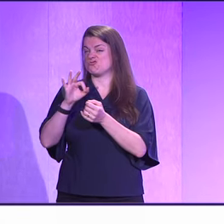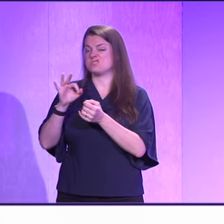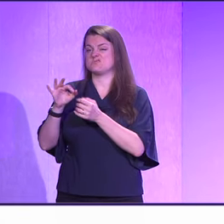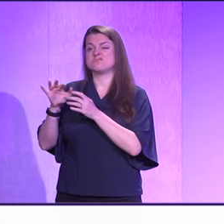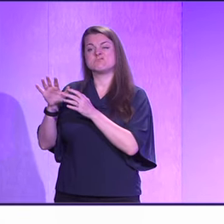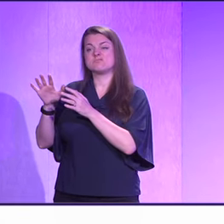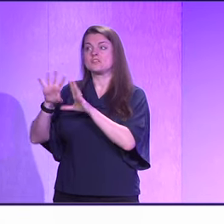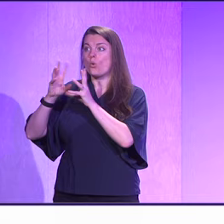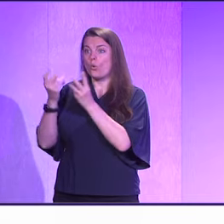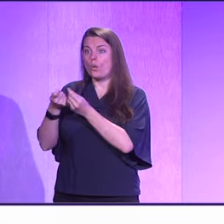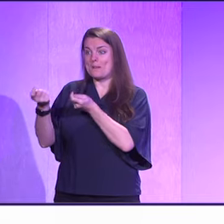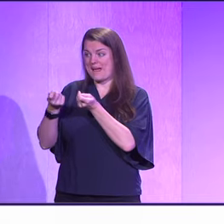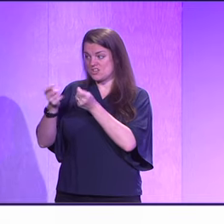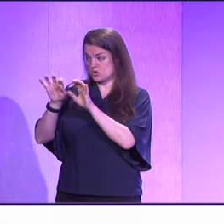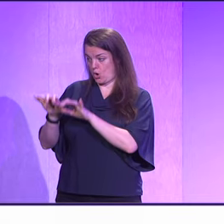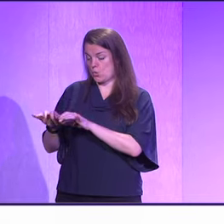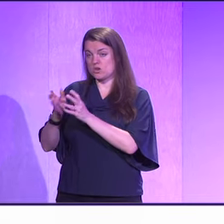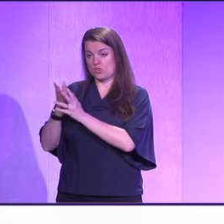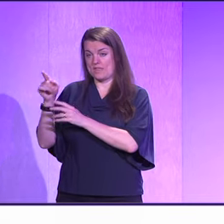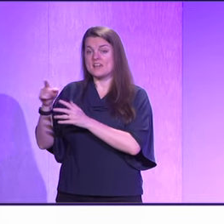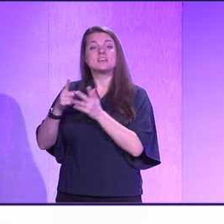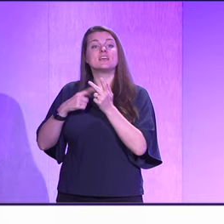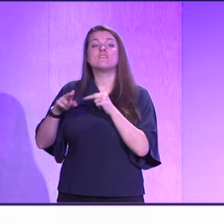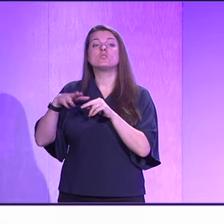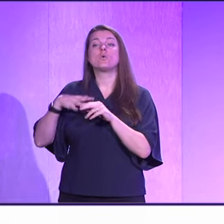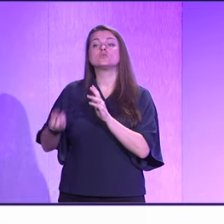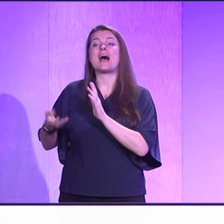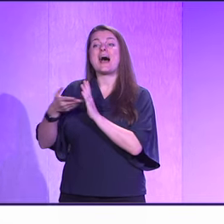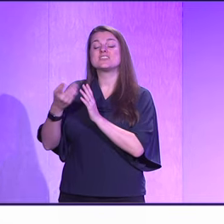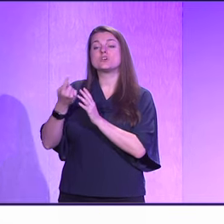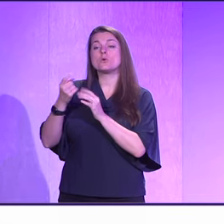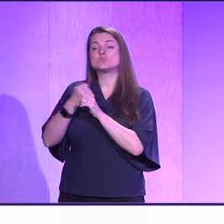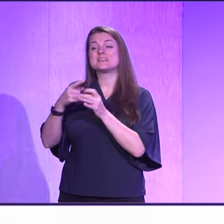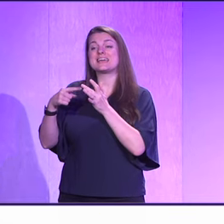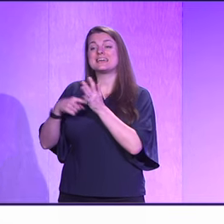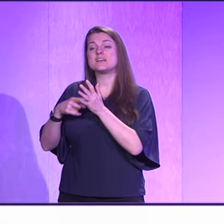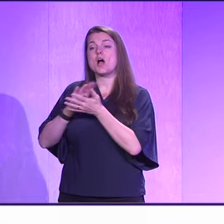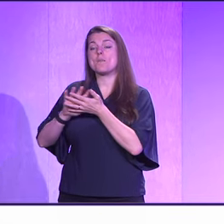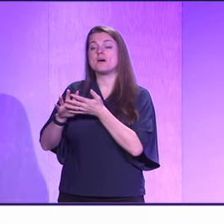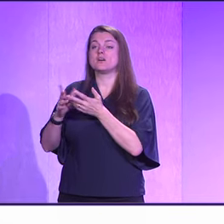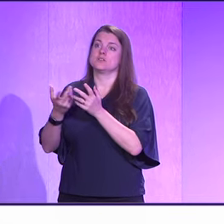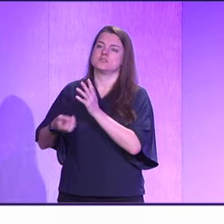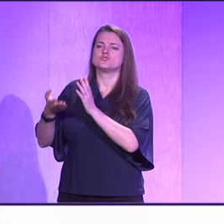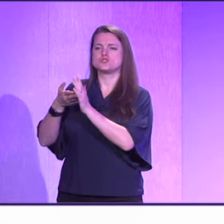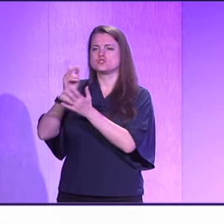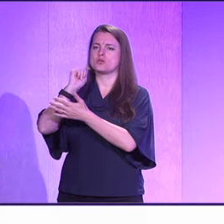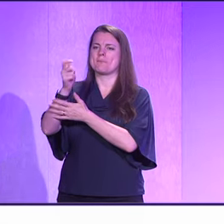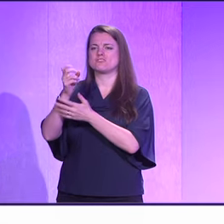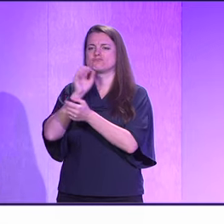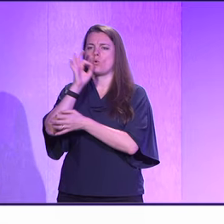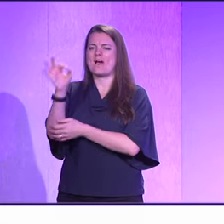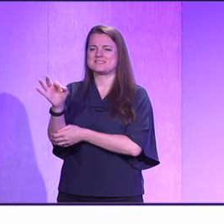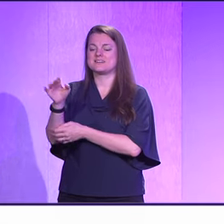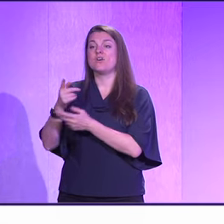all managed infrastructure as code with Terraform. You want to add someone to GitHub? Well, you submit a pull request. You want a new repo? You submit a pull request. The cool thing about